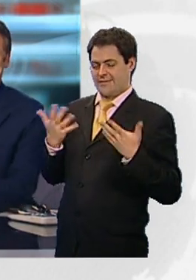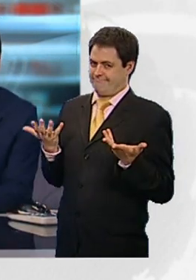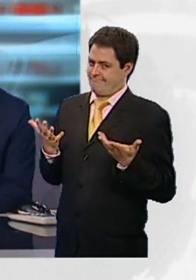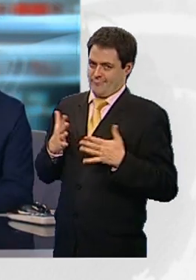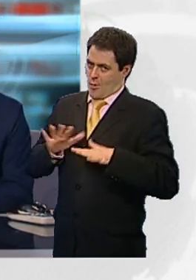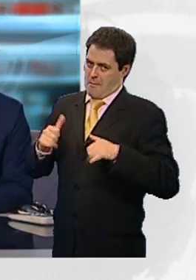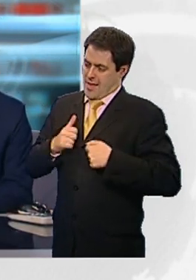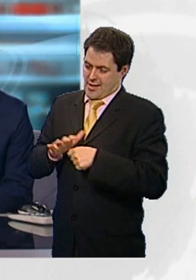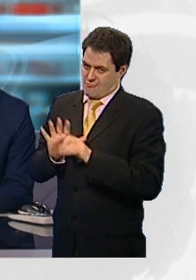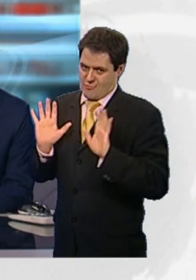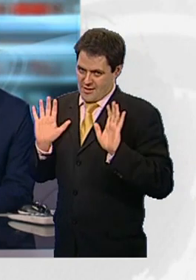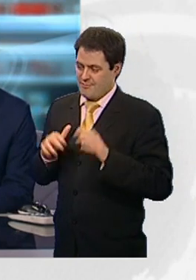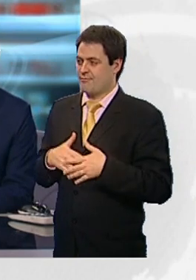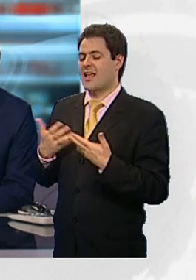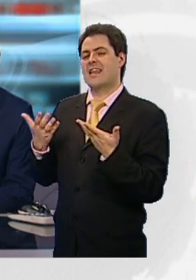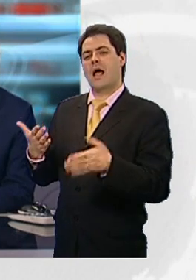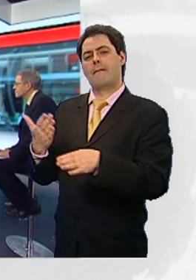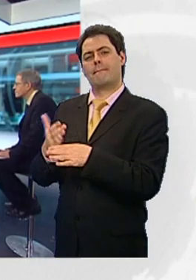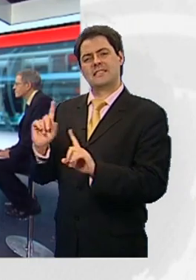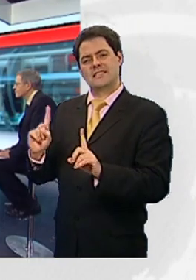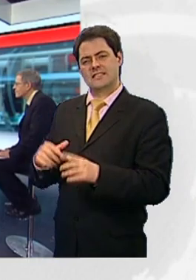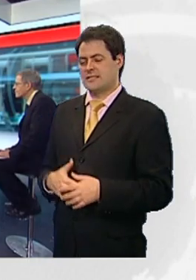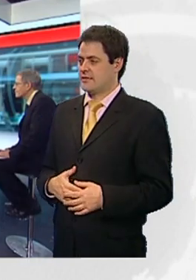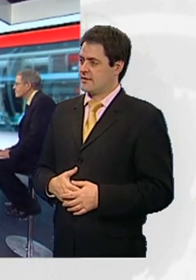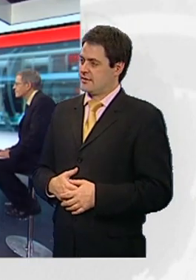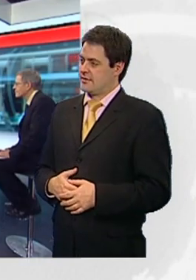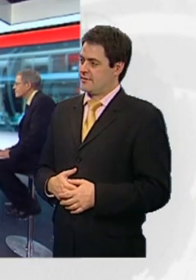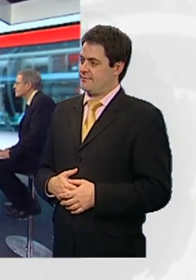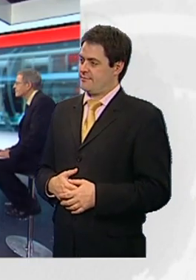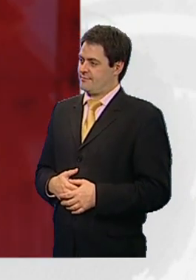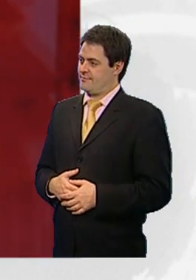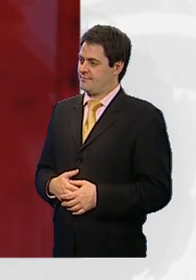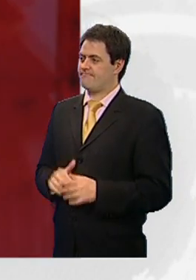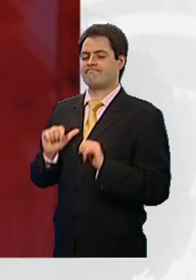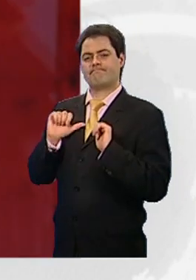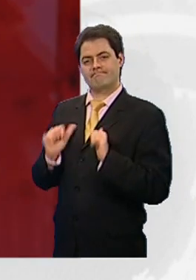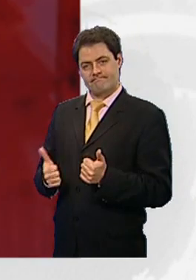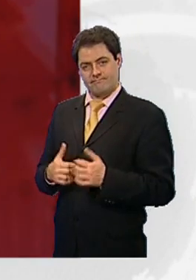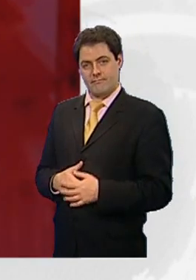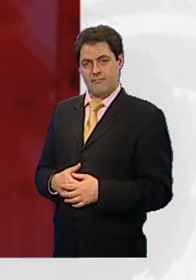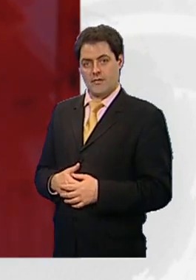funny that. It's now, business time. Here's Ben. Hello to you both. Thanks very much indeed.